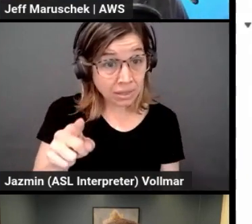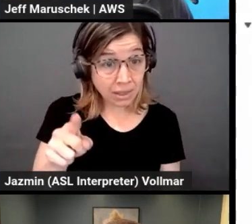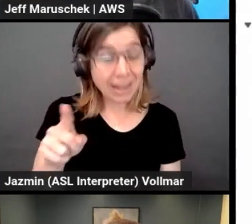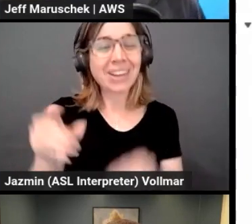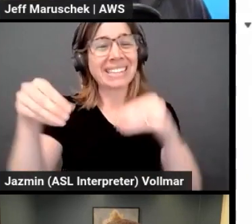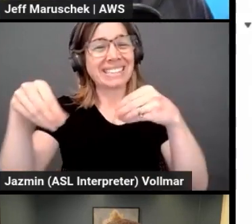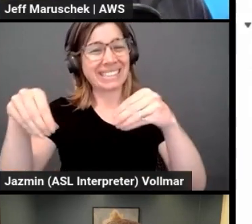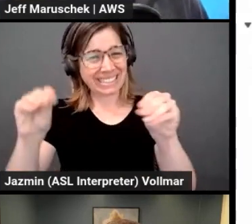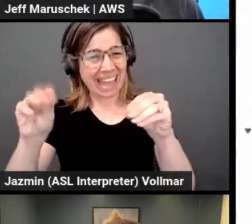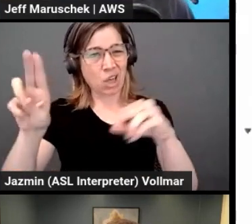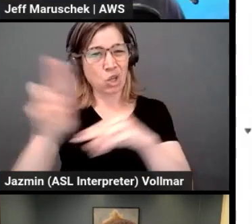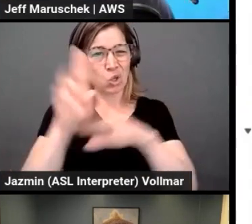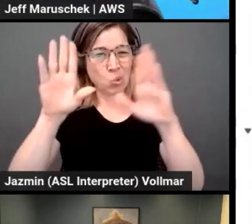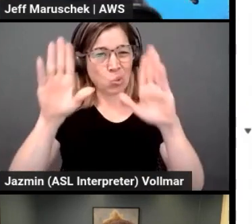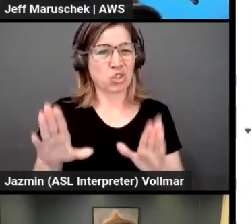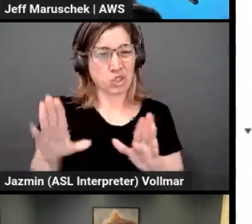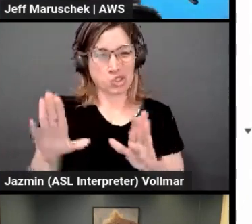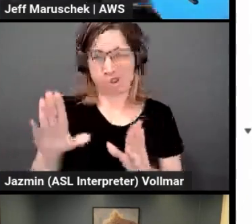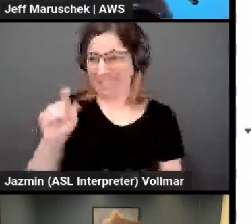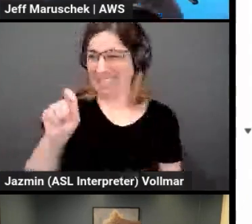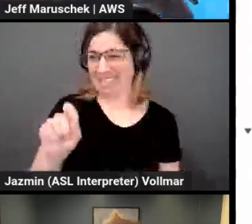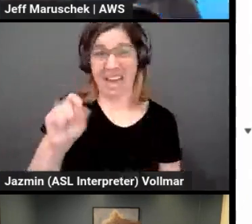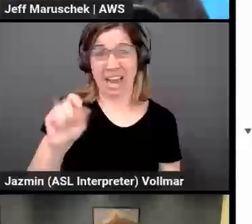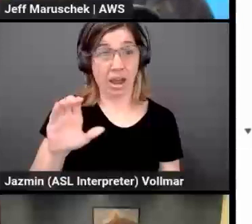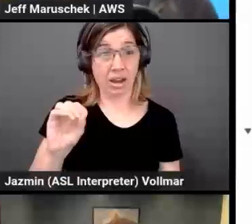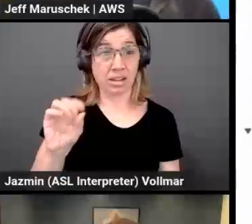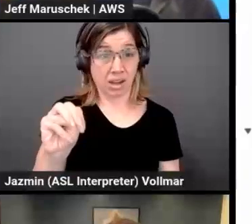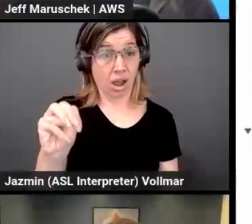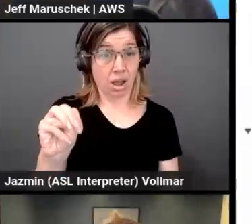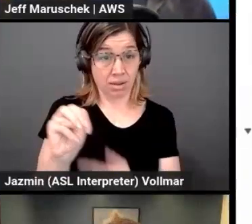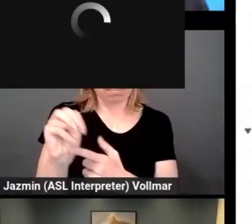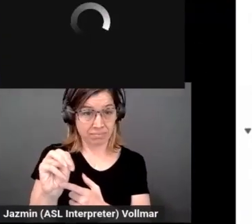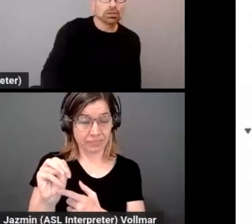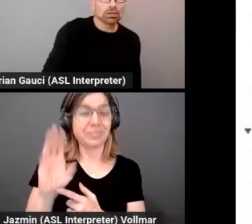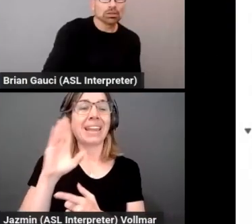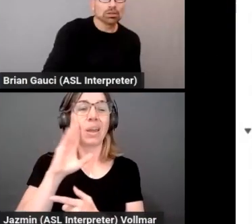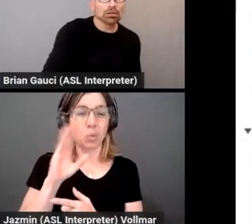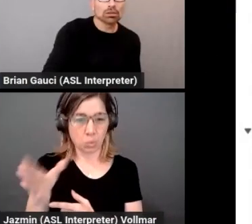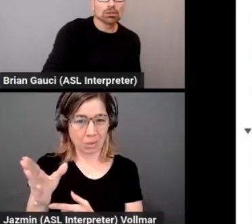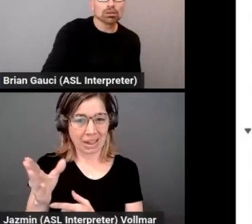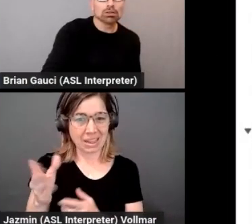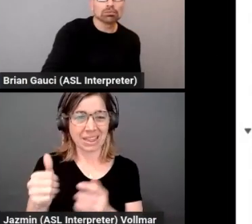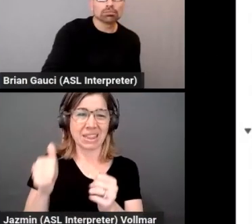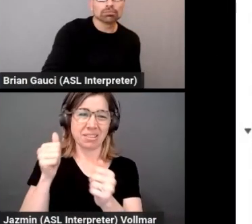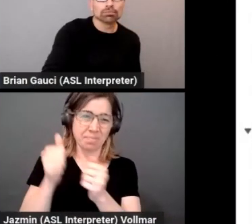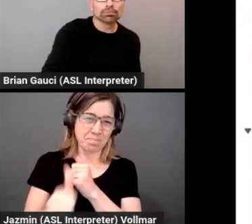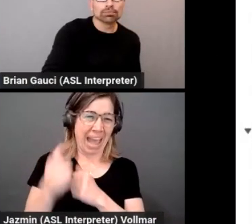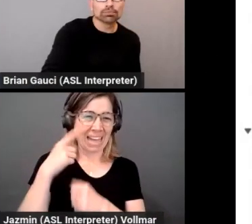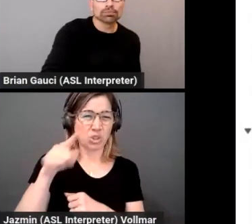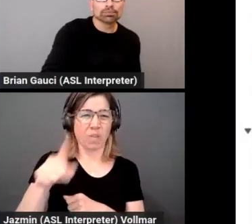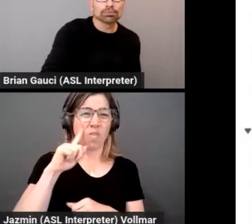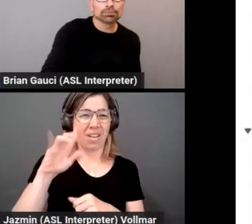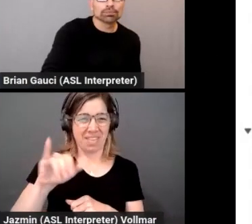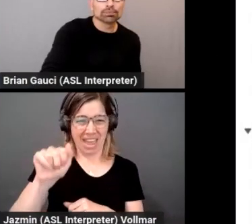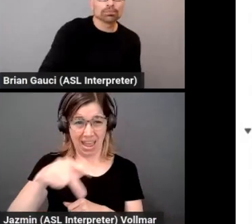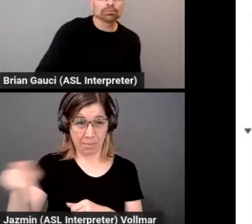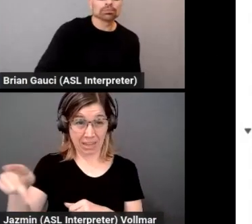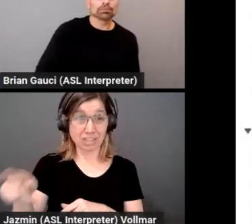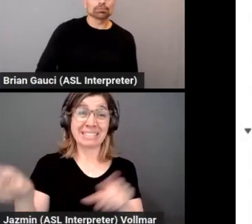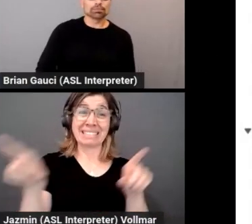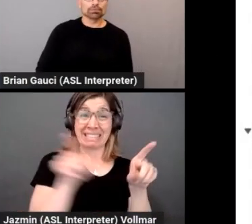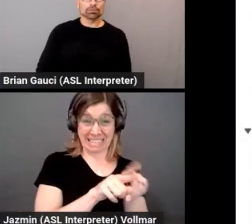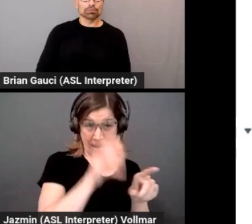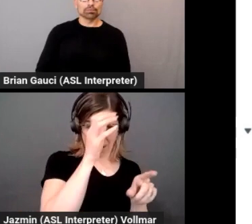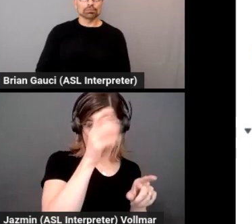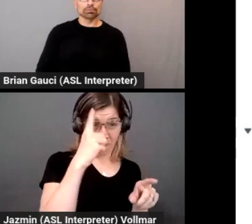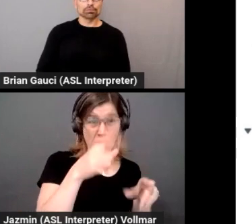as example.com, then it's going to pass you for that application. For the sales group, same thing, except